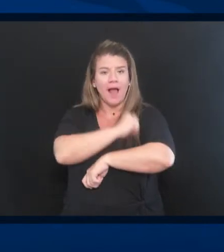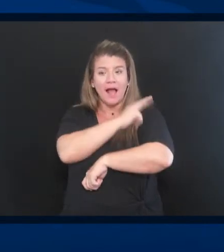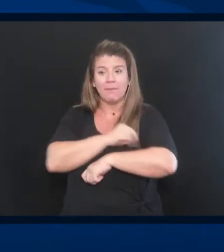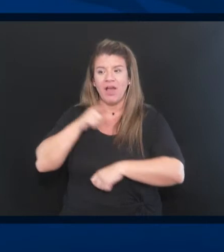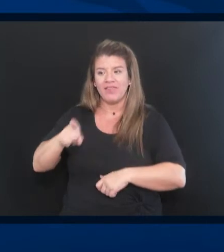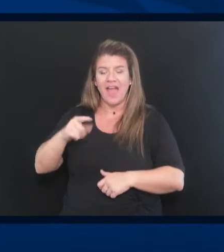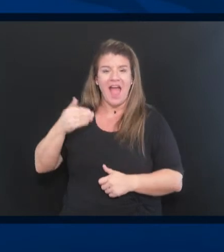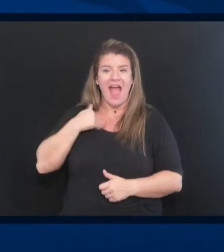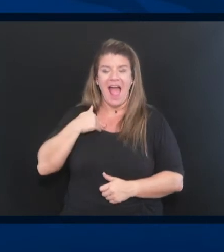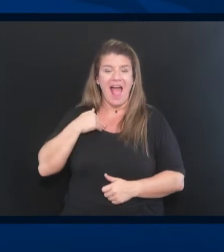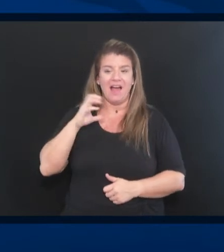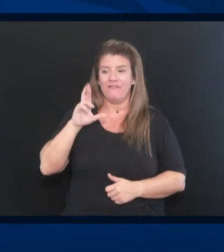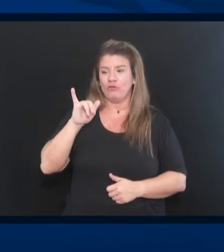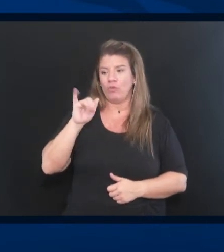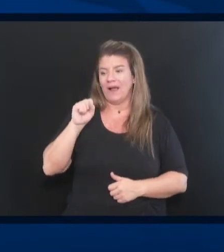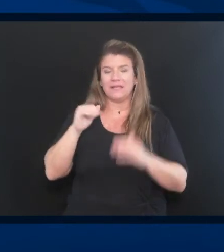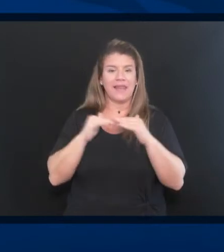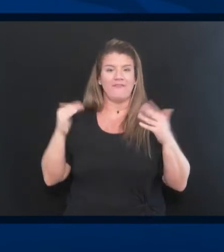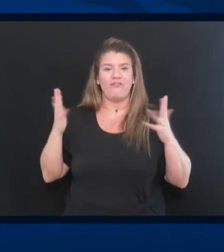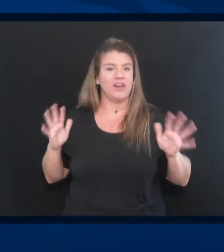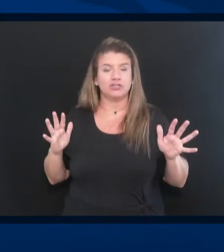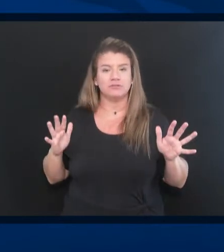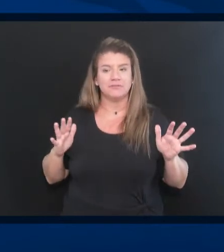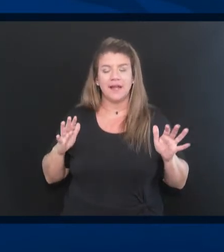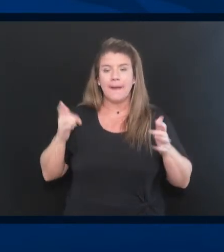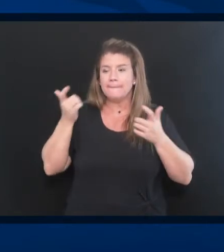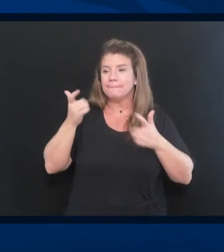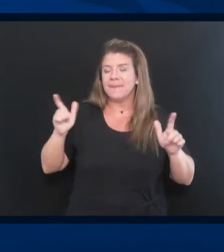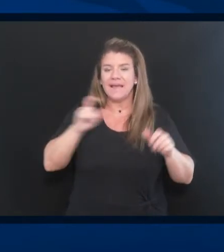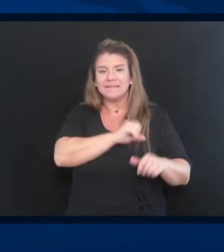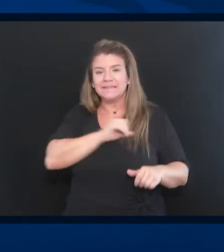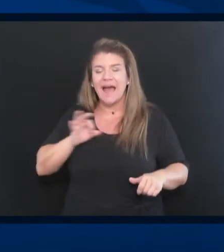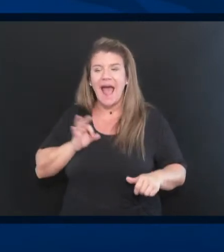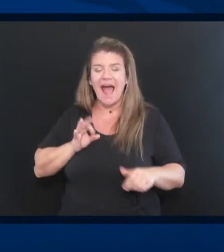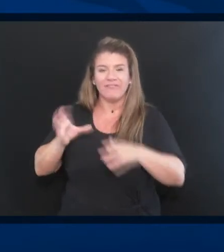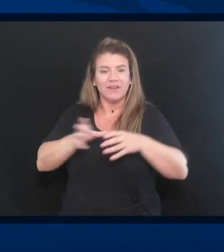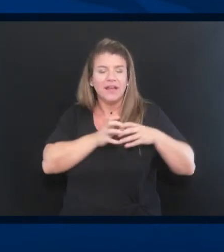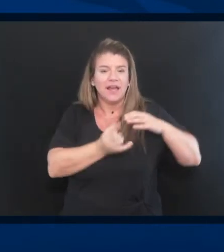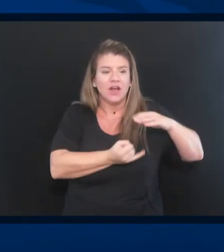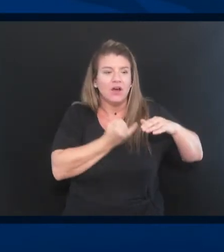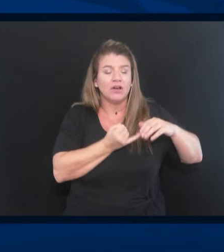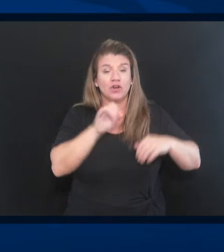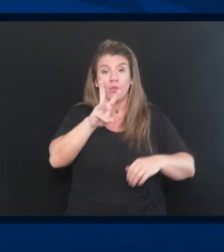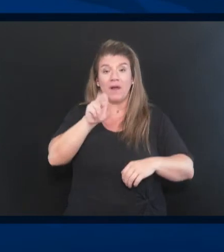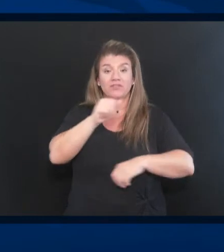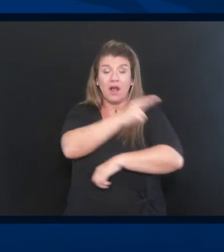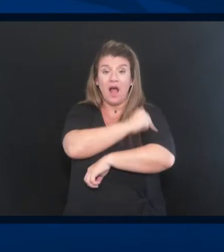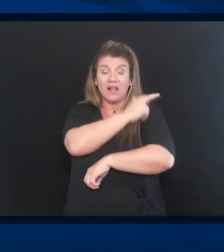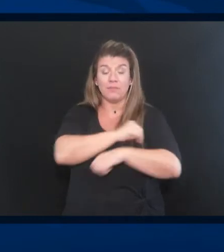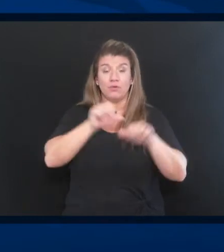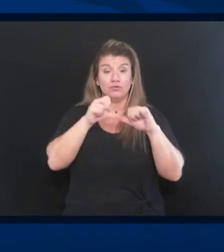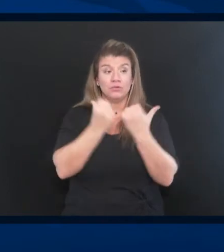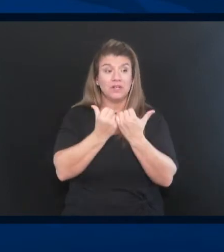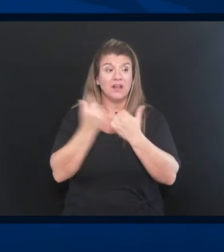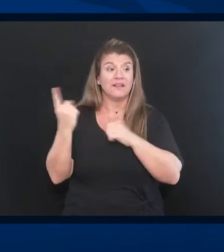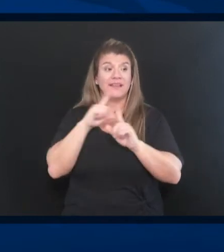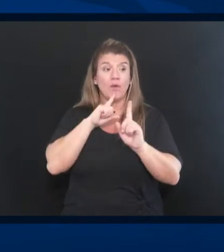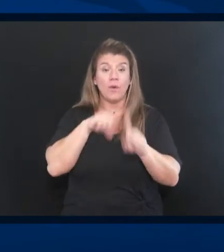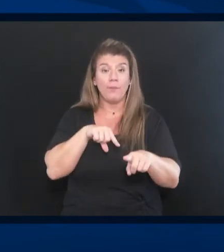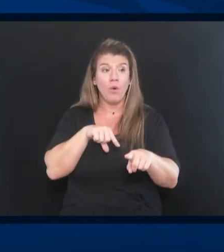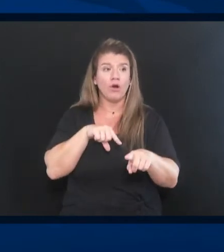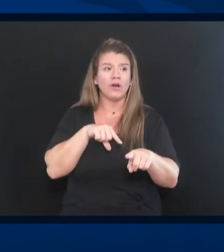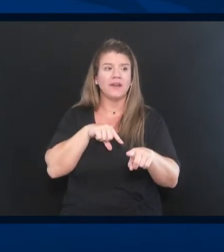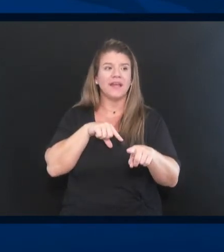operating at crisis level. There's a huge staff being quarantined. The West Virginia Hospital Association reported a couple of days